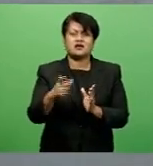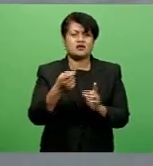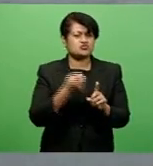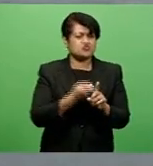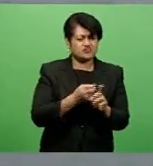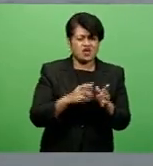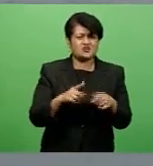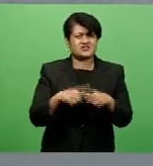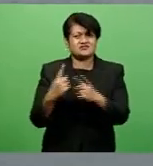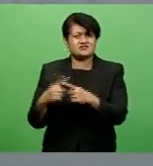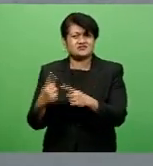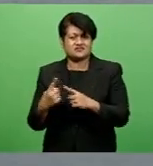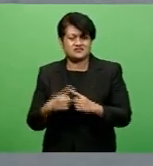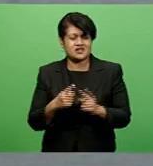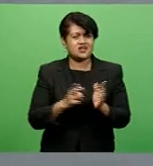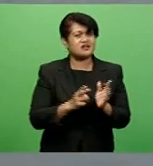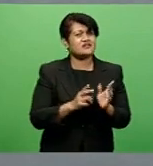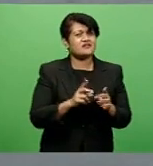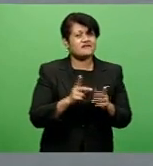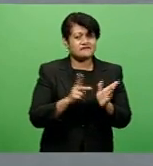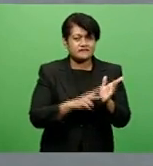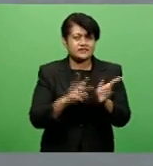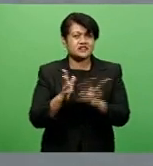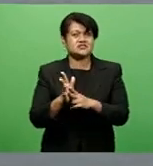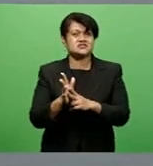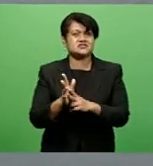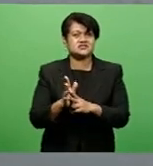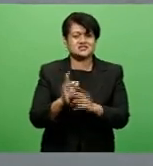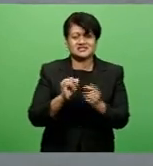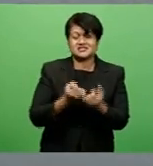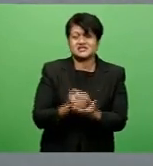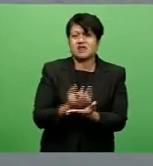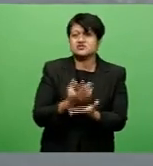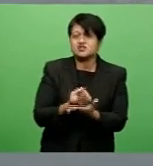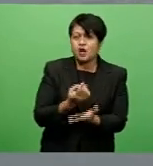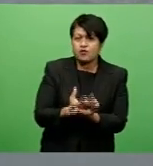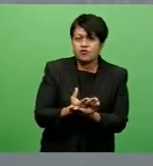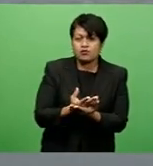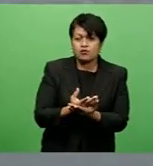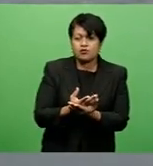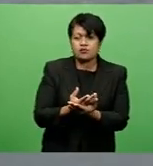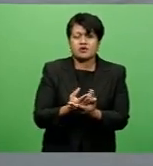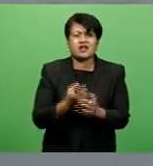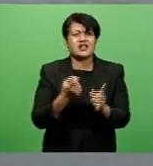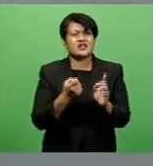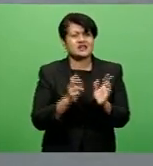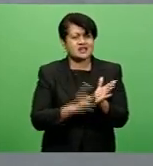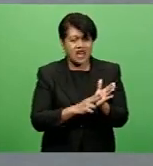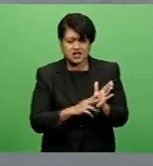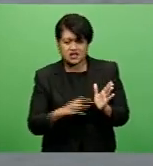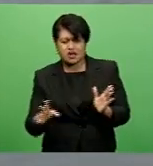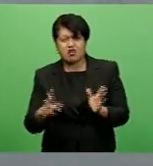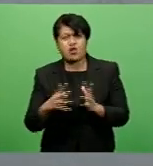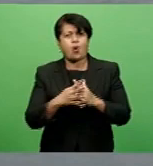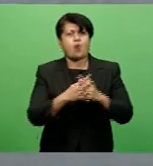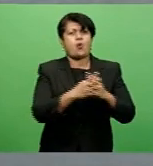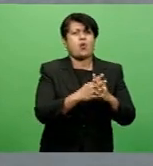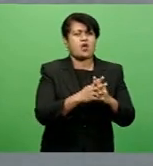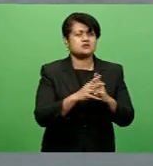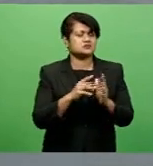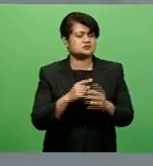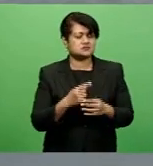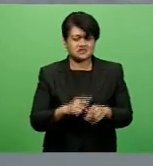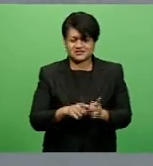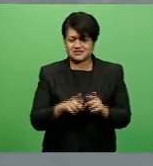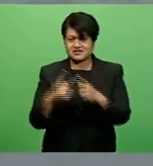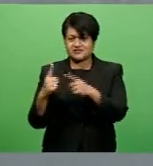Dawara to Nambalembale village, from Nambalembale village to Sabu Sabu, and along the Natewa West Coast Road, from Sabu Sabu to Natewa